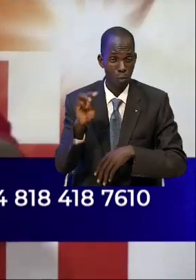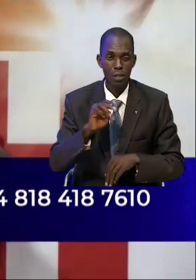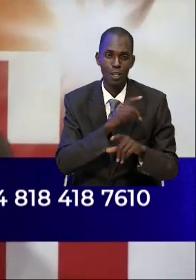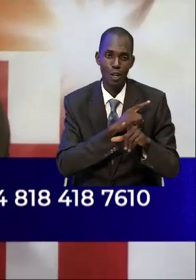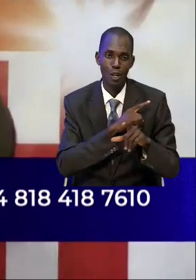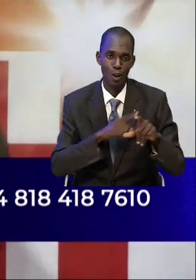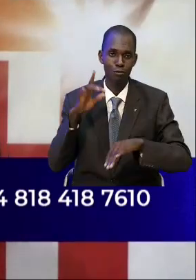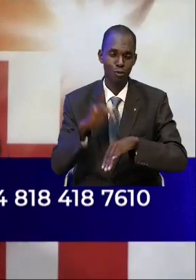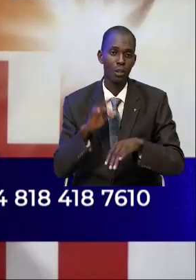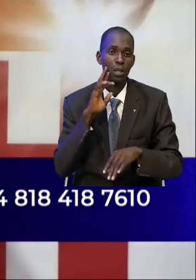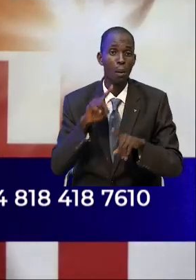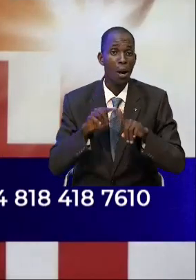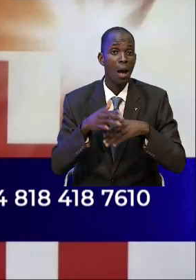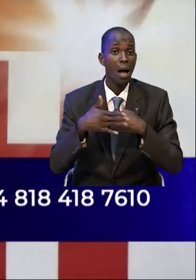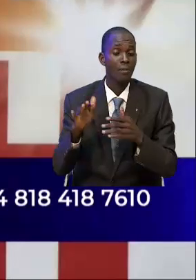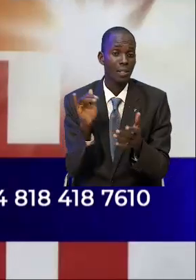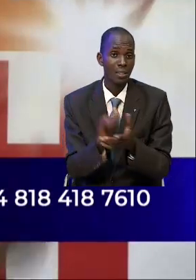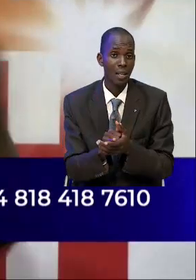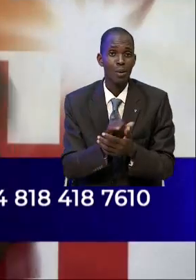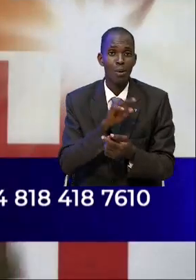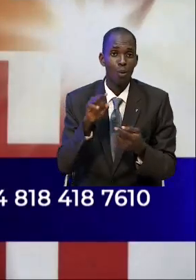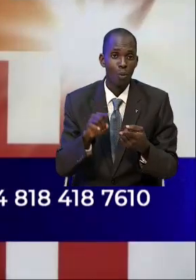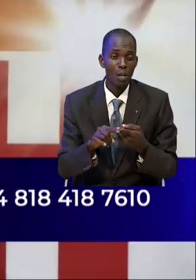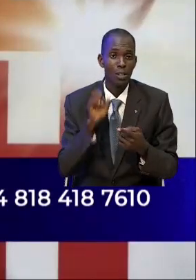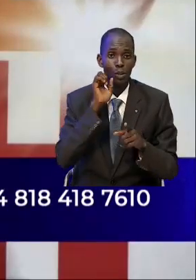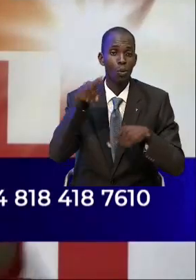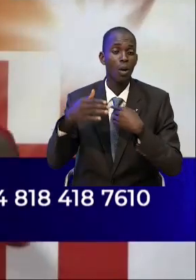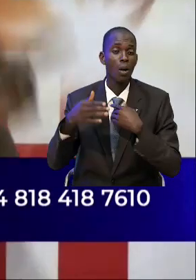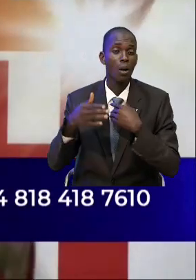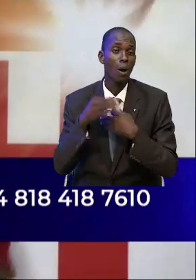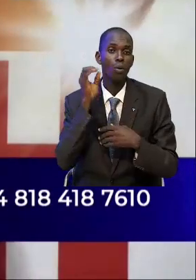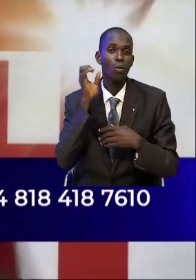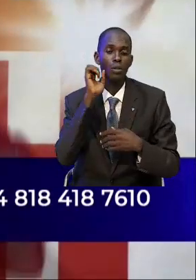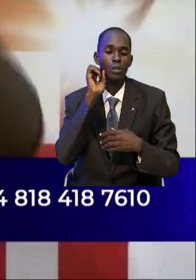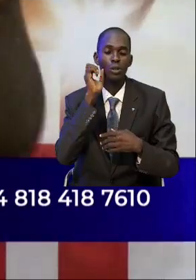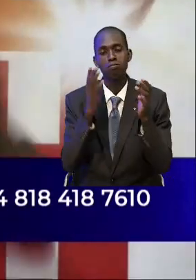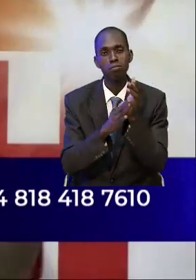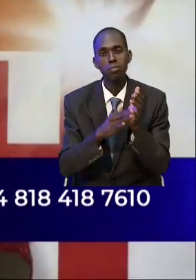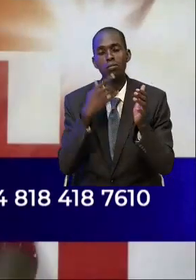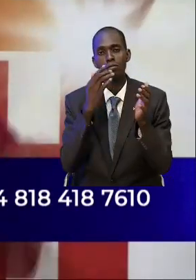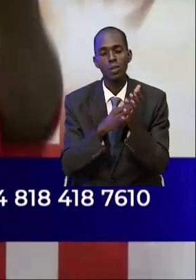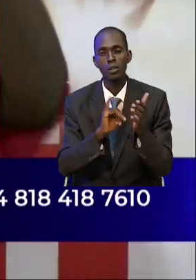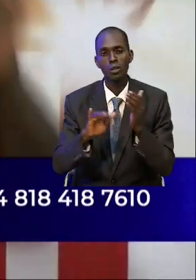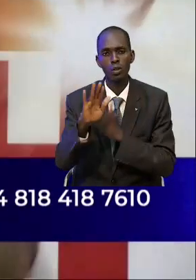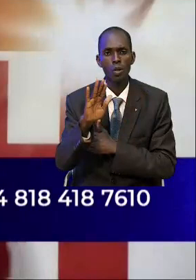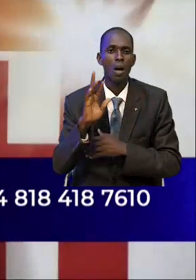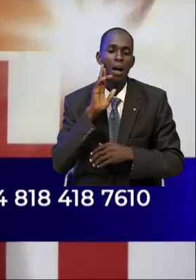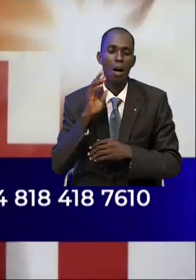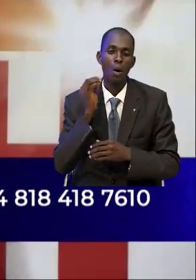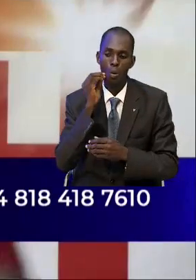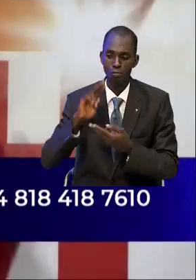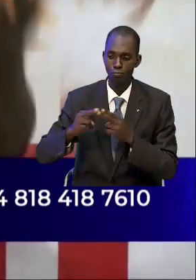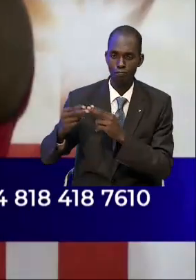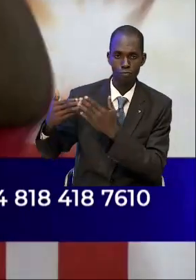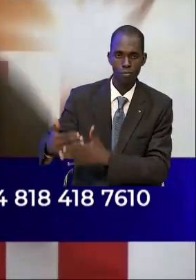there, on that very Monday, the Lord touched me. But after that, when I went home, I was praising God.